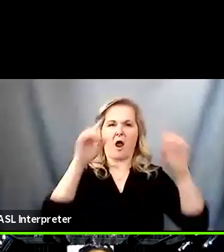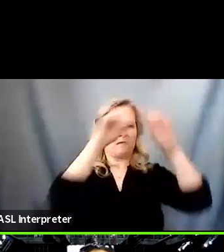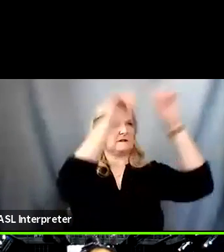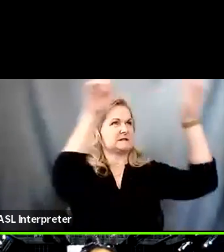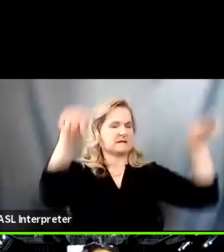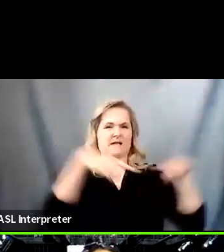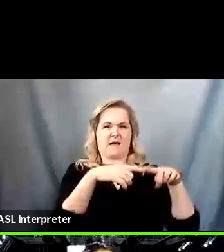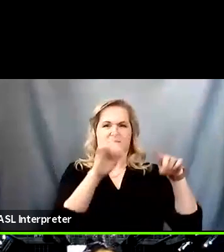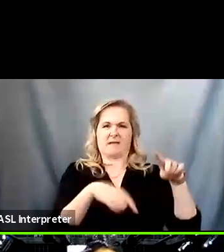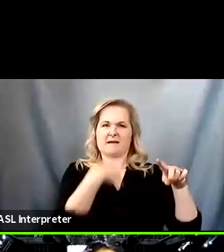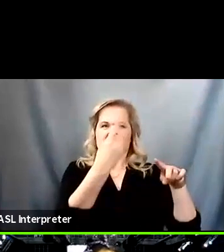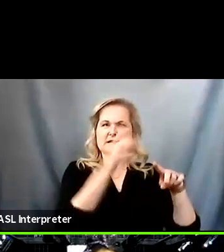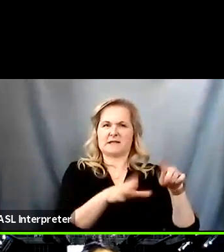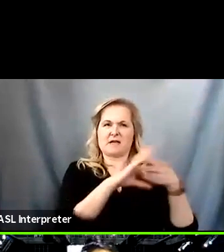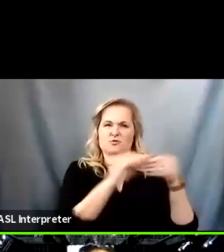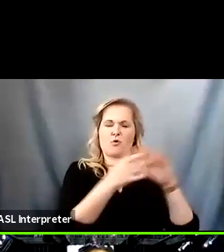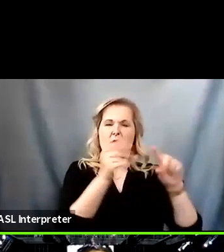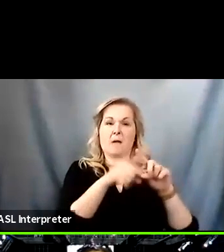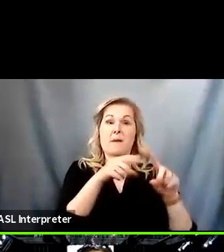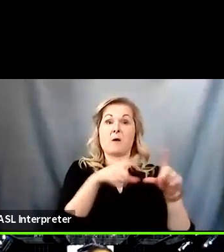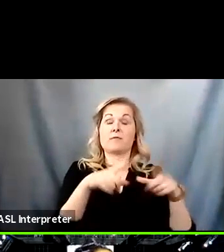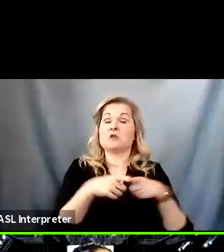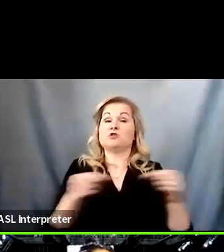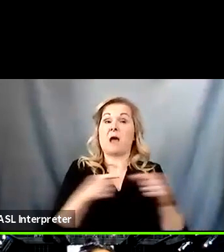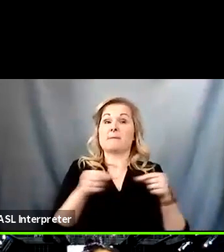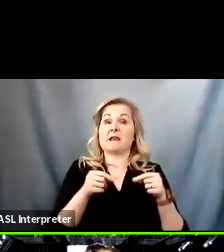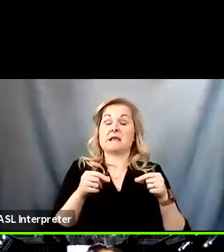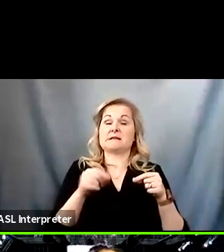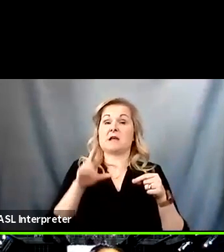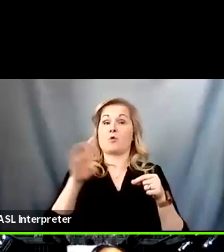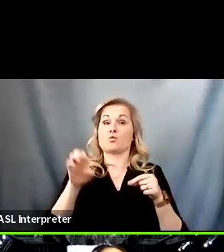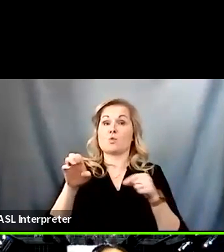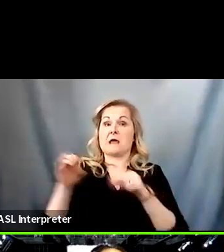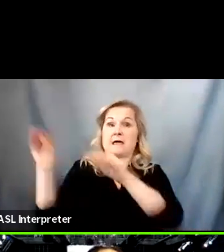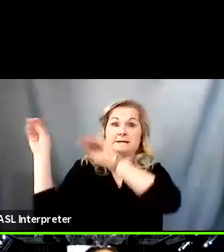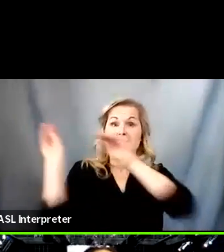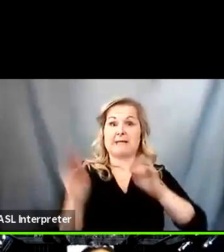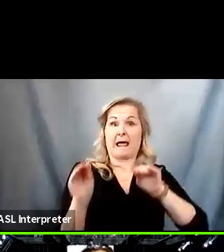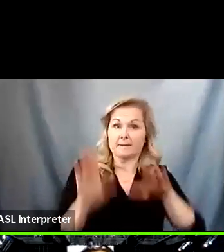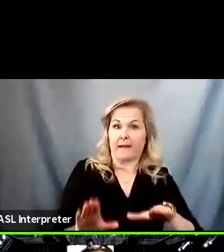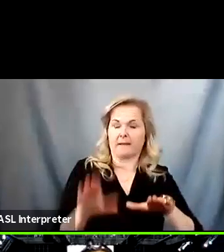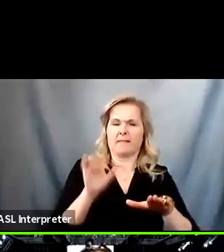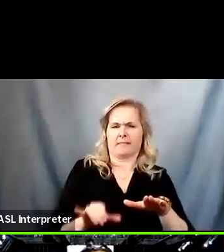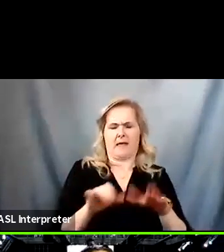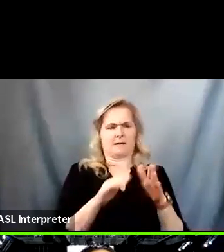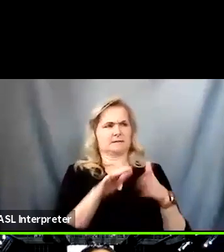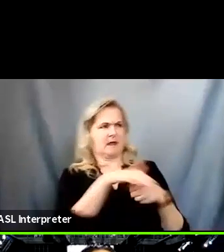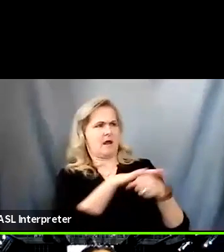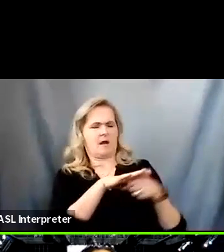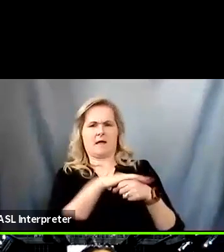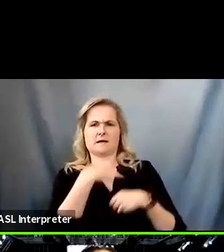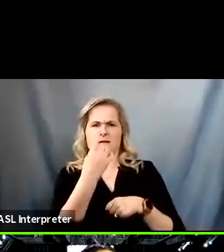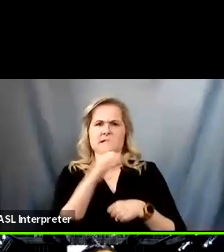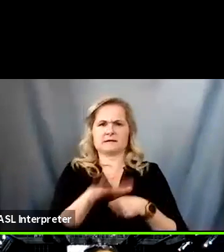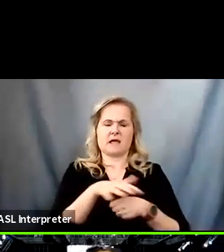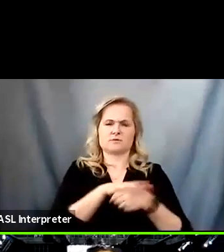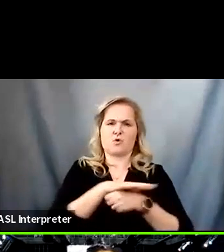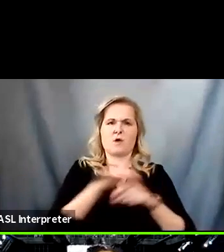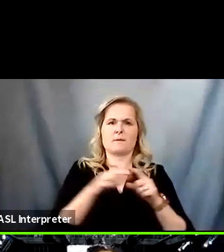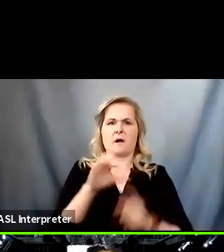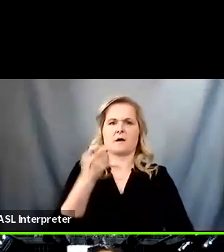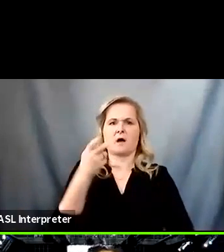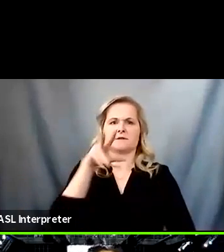of Japanese resettlement. So this is an area that tells me a story of concentration camps and people